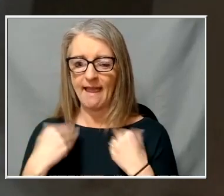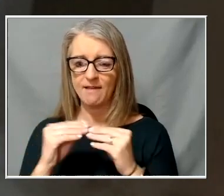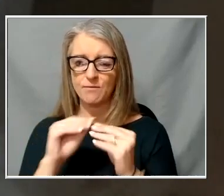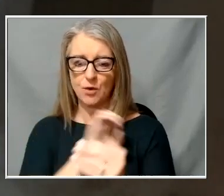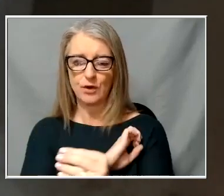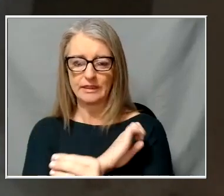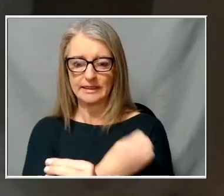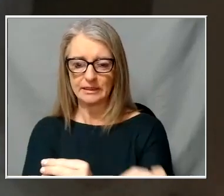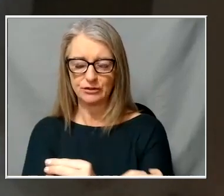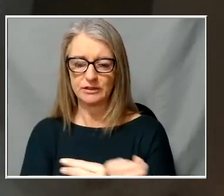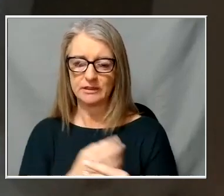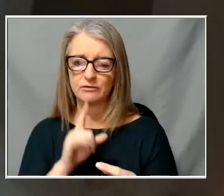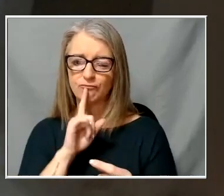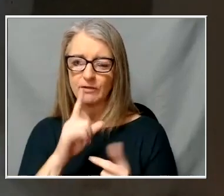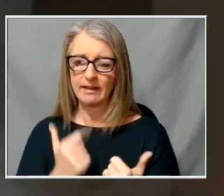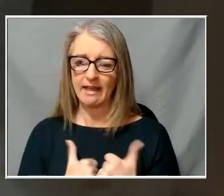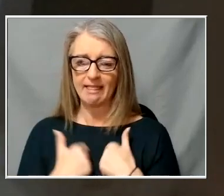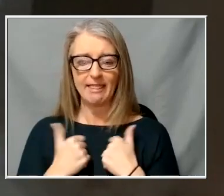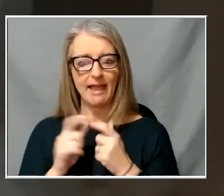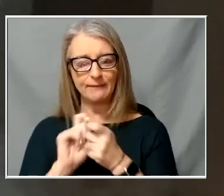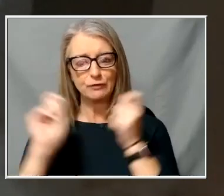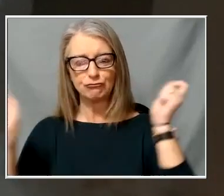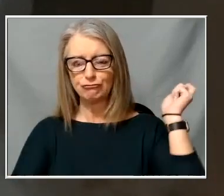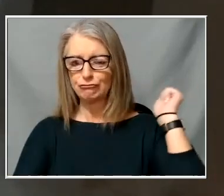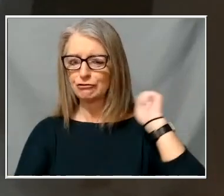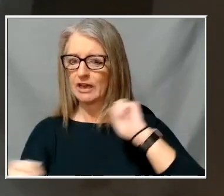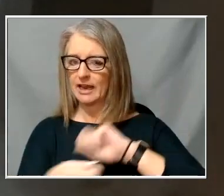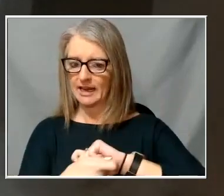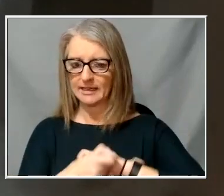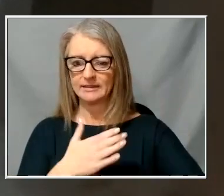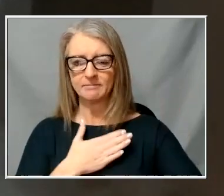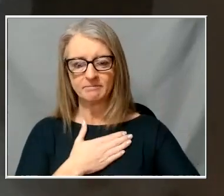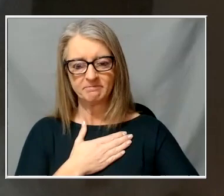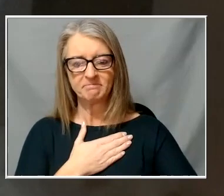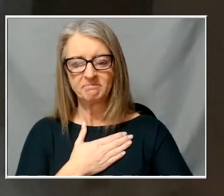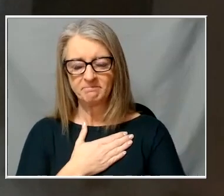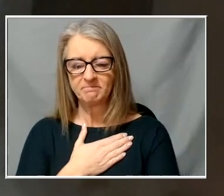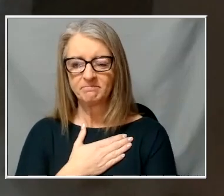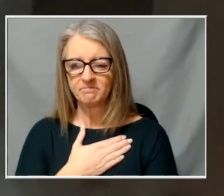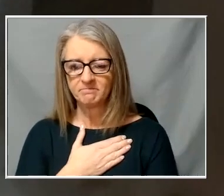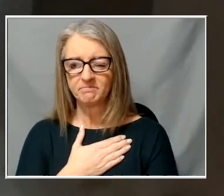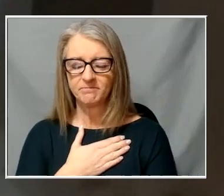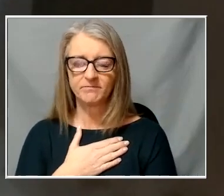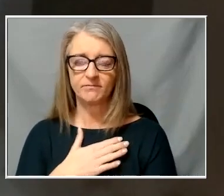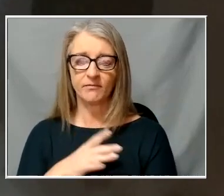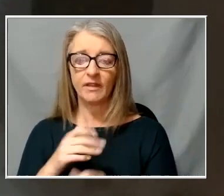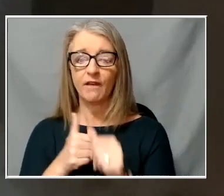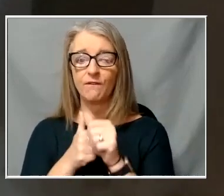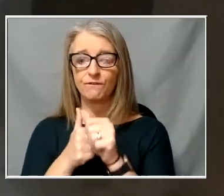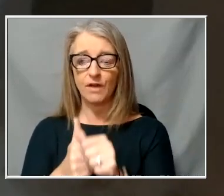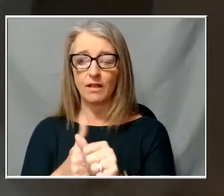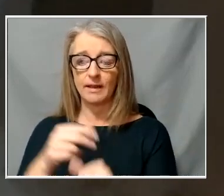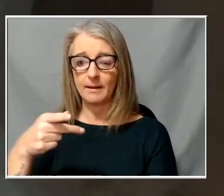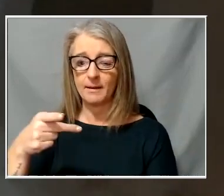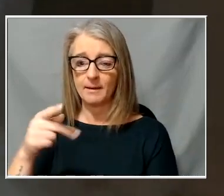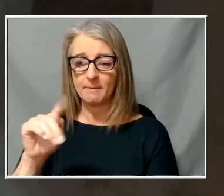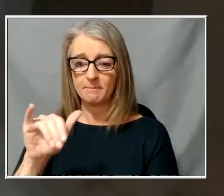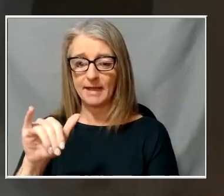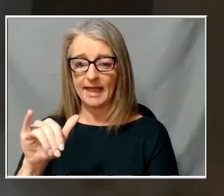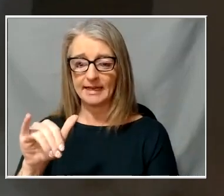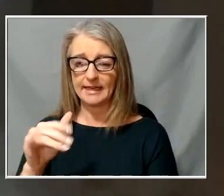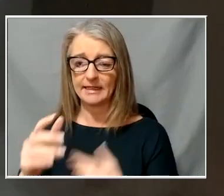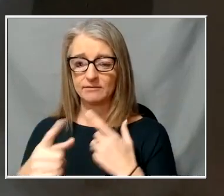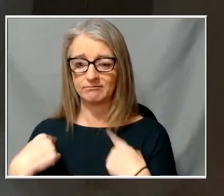energy. It's just been life-altering and life-changing for me. So, and following Miss Pattie through the